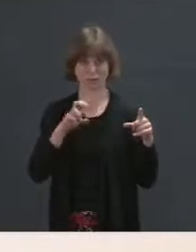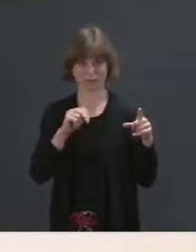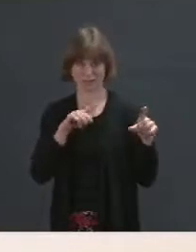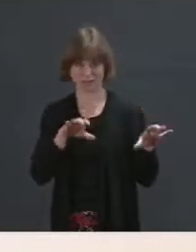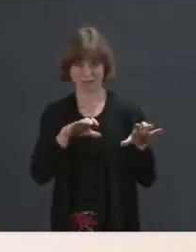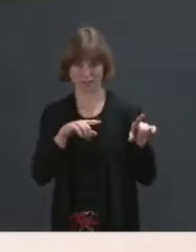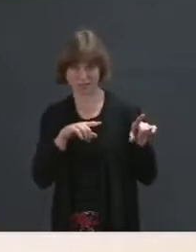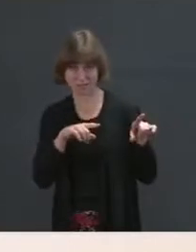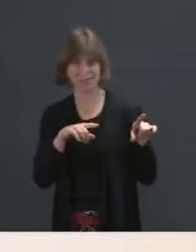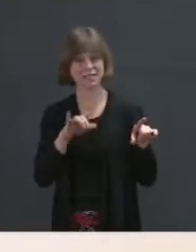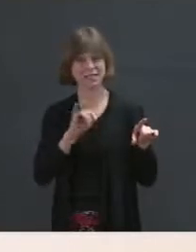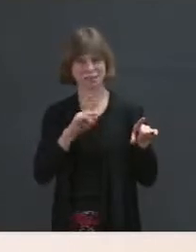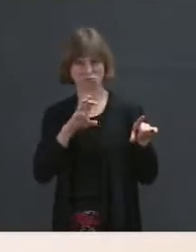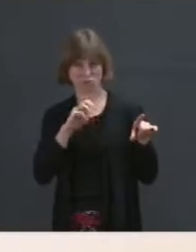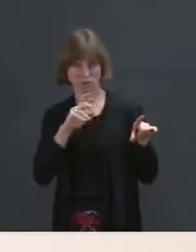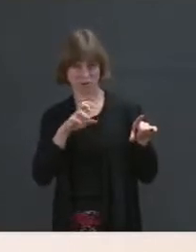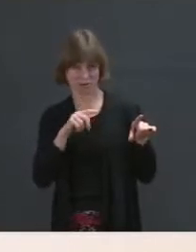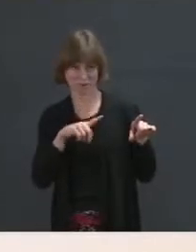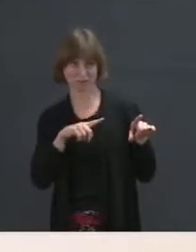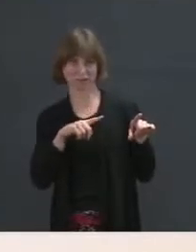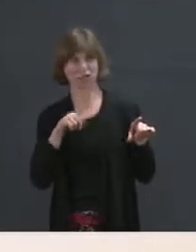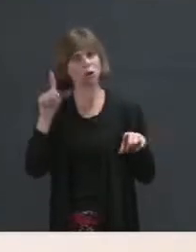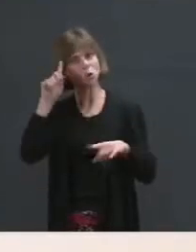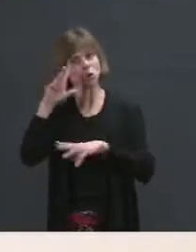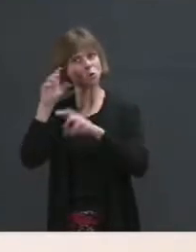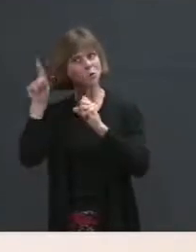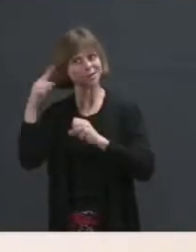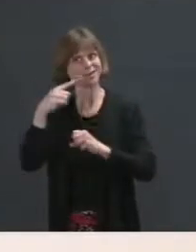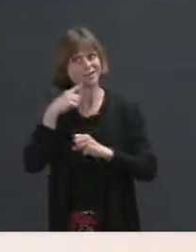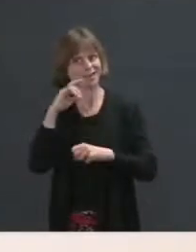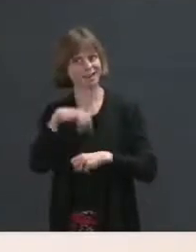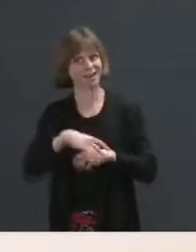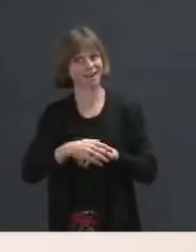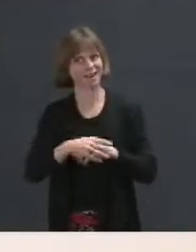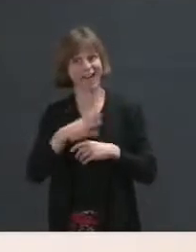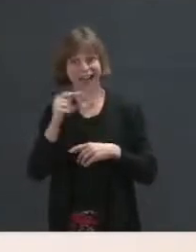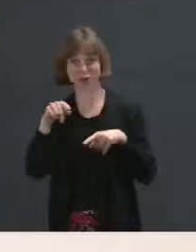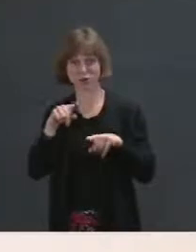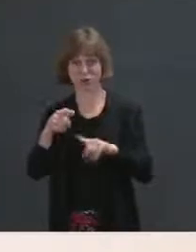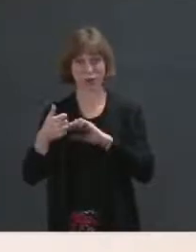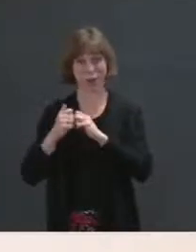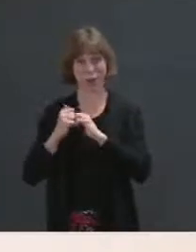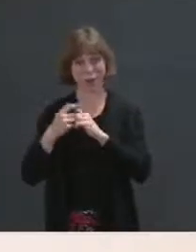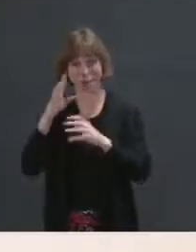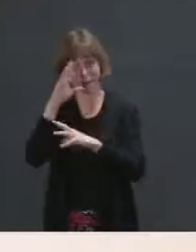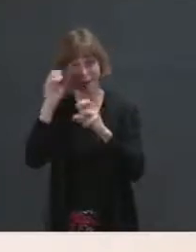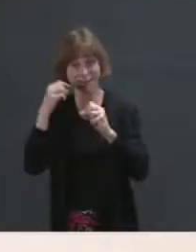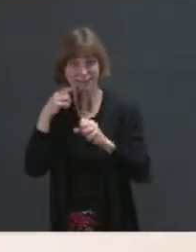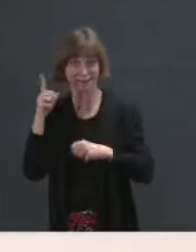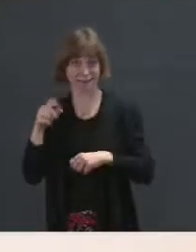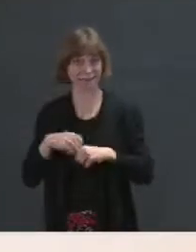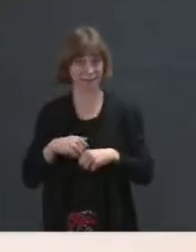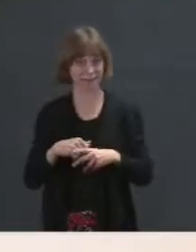as the president has expressed during the campaign. And that is why he asked his national security team to